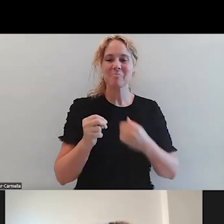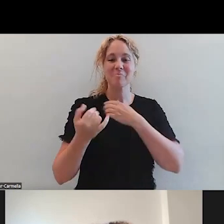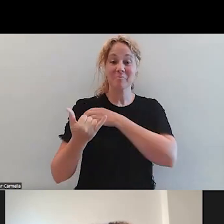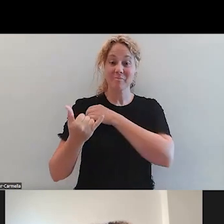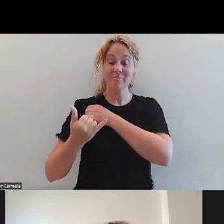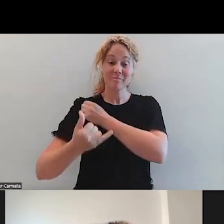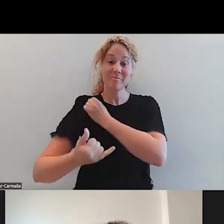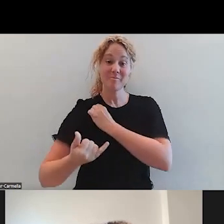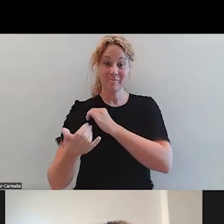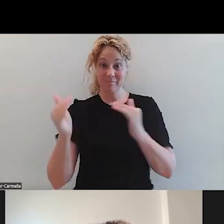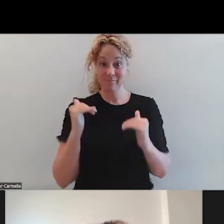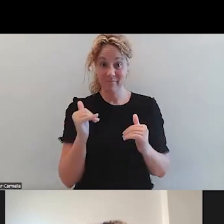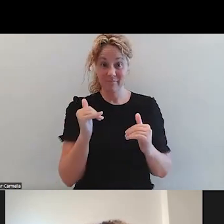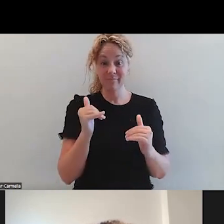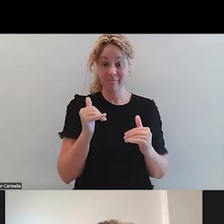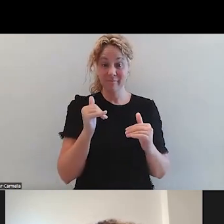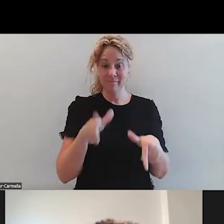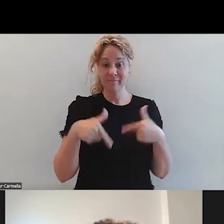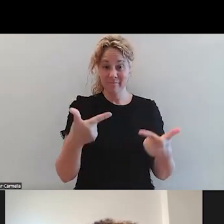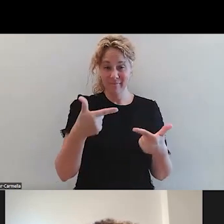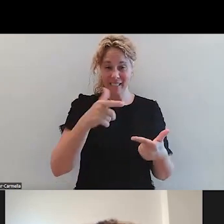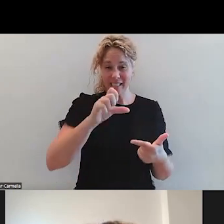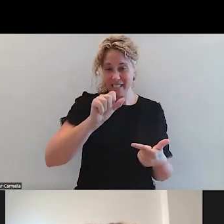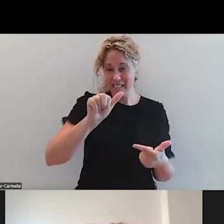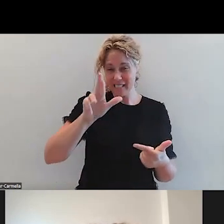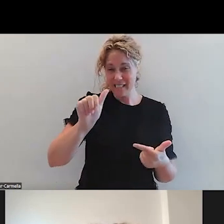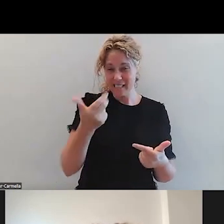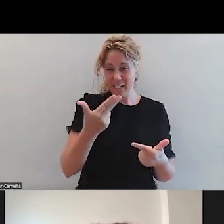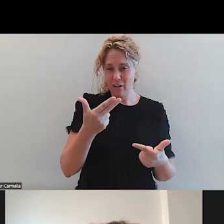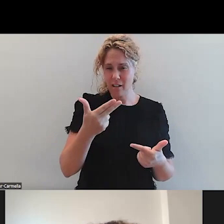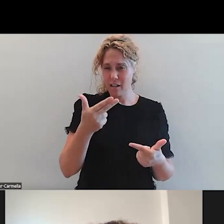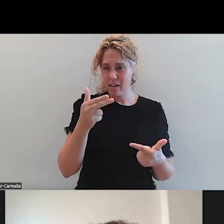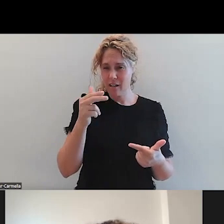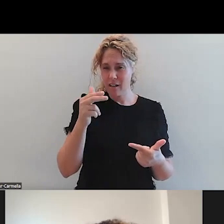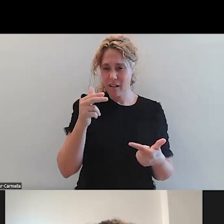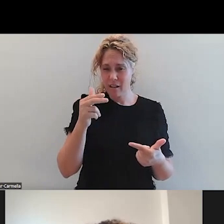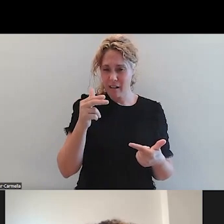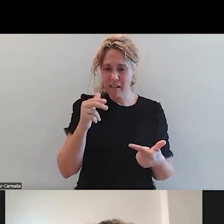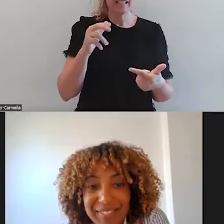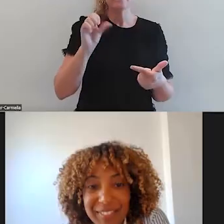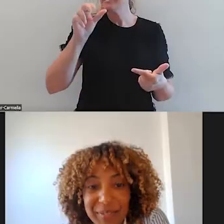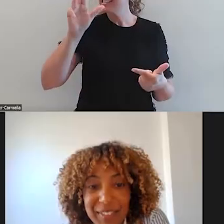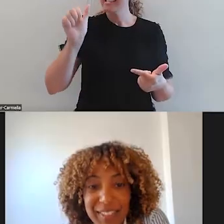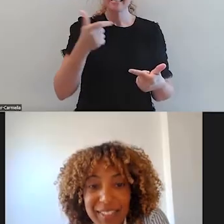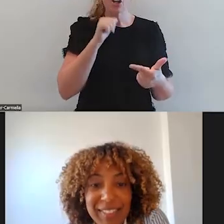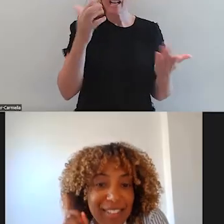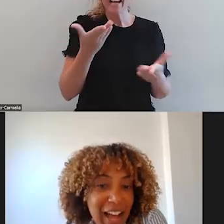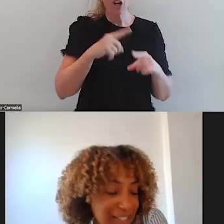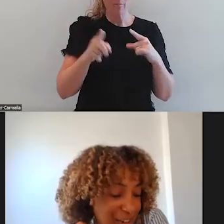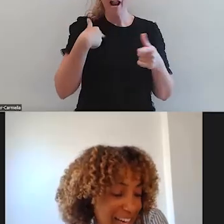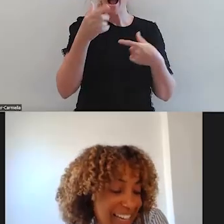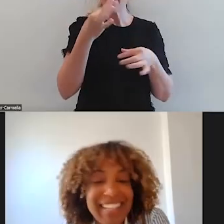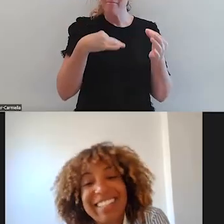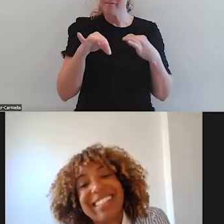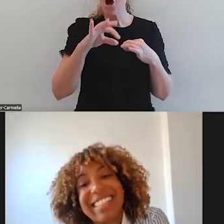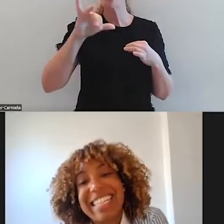next, I'm bringing up, I think, Sarah Cochran, you're with us today, correct? Sarah is not here today, but I am. I will